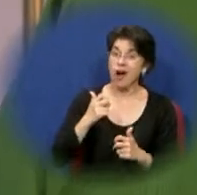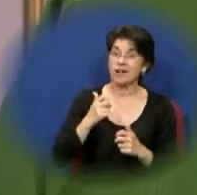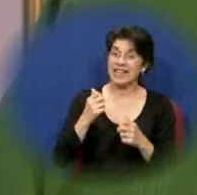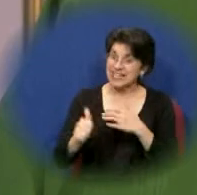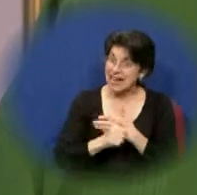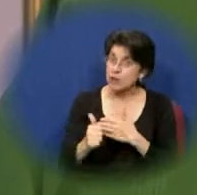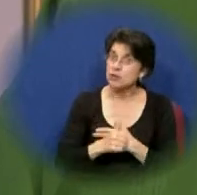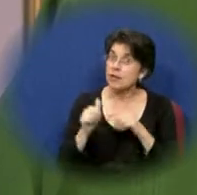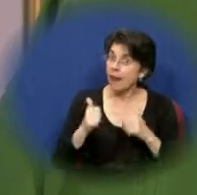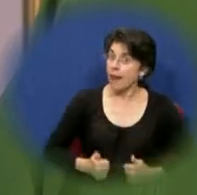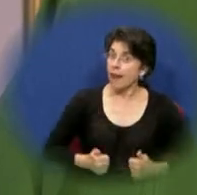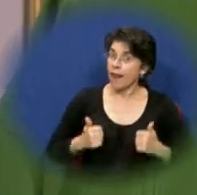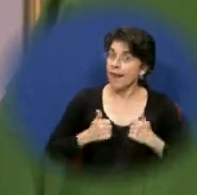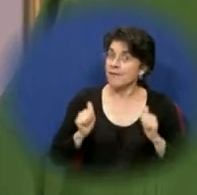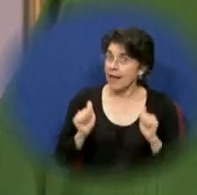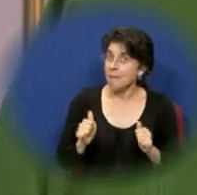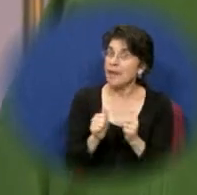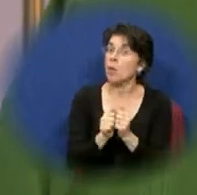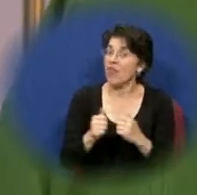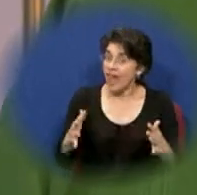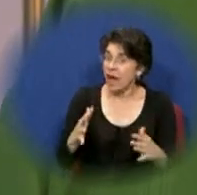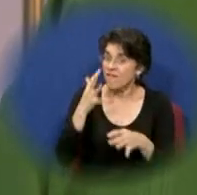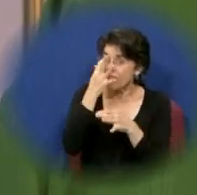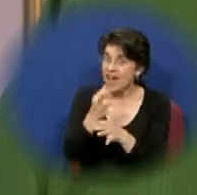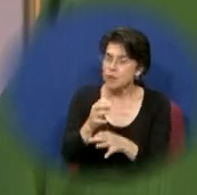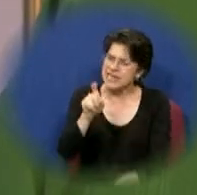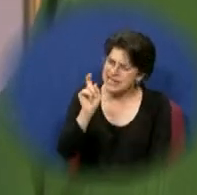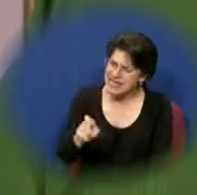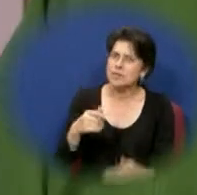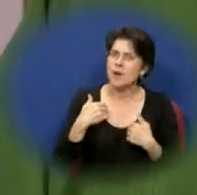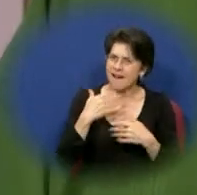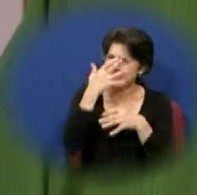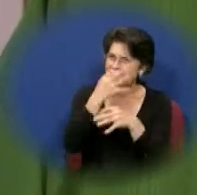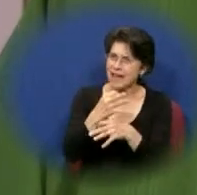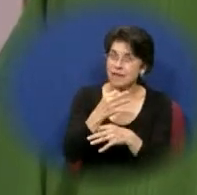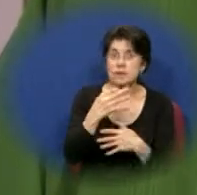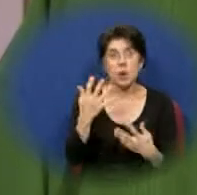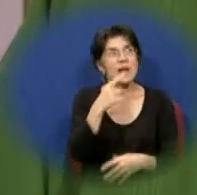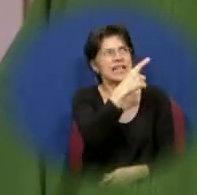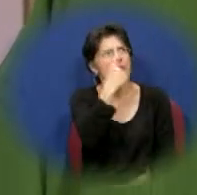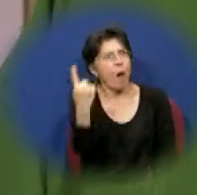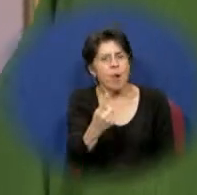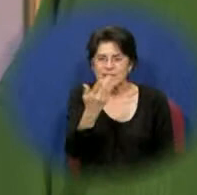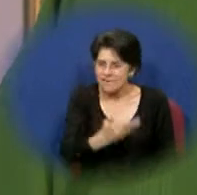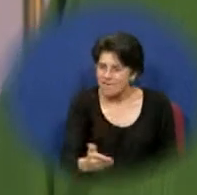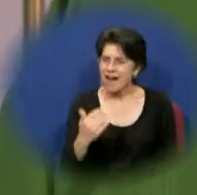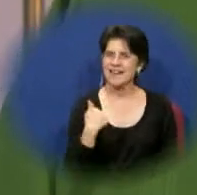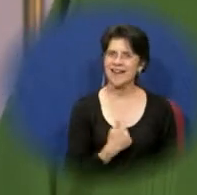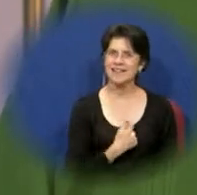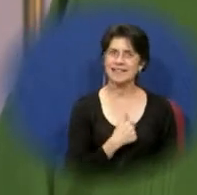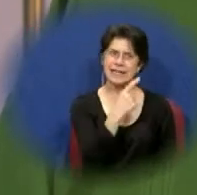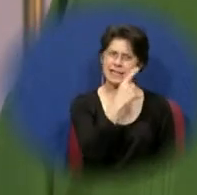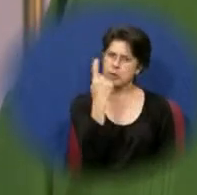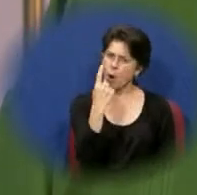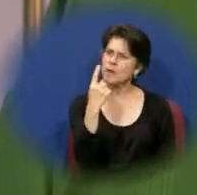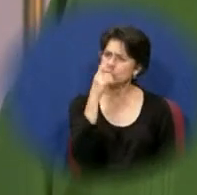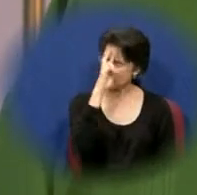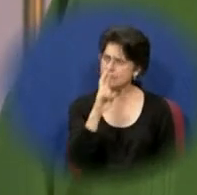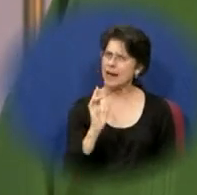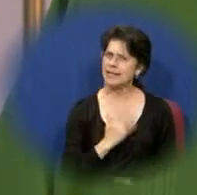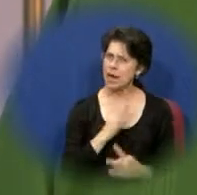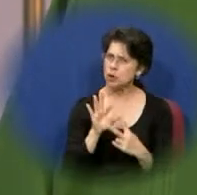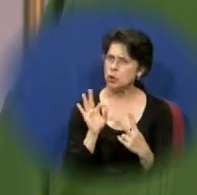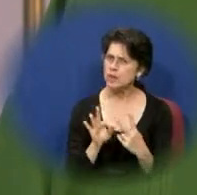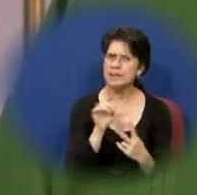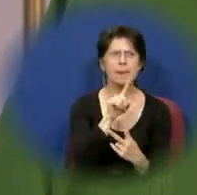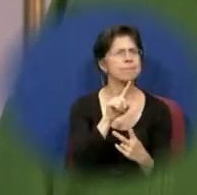without faith. And so God is always calling, always inviting us, respecting our choices, but never giving up and calling